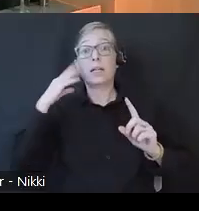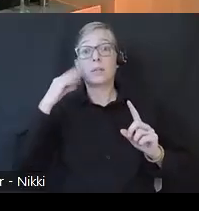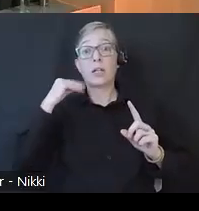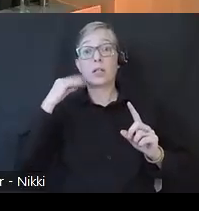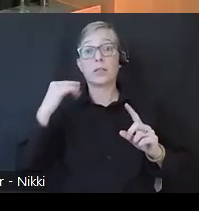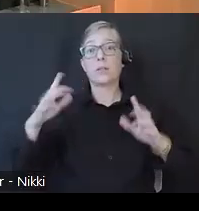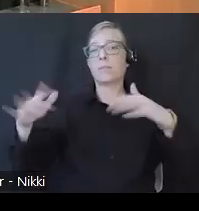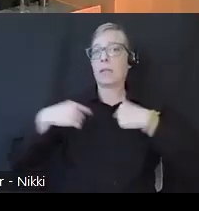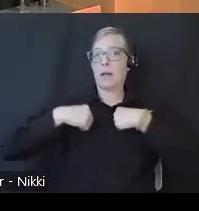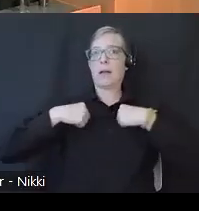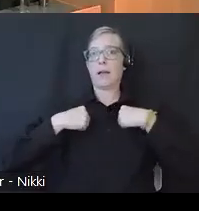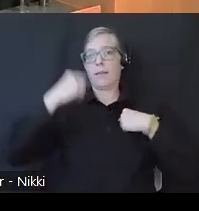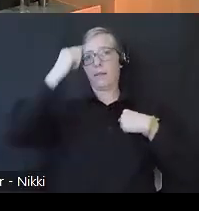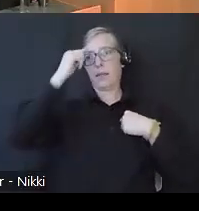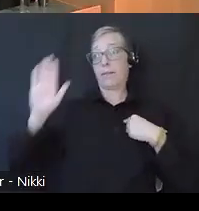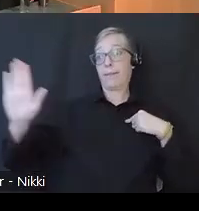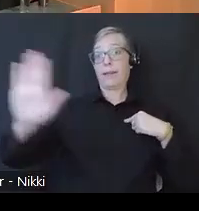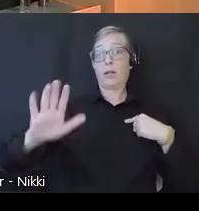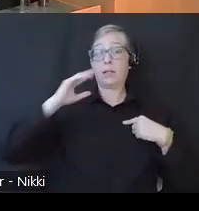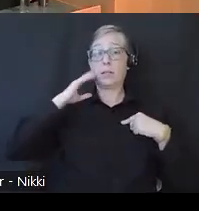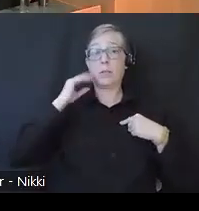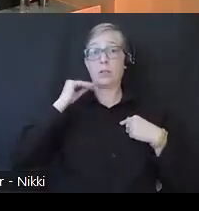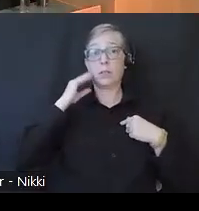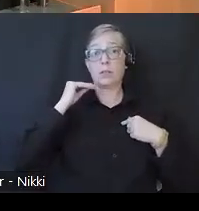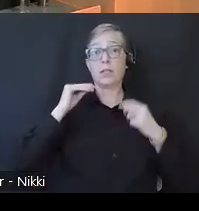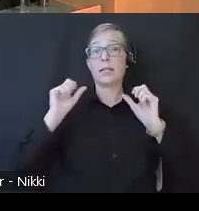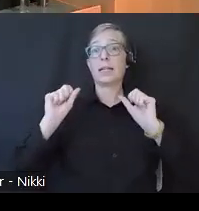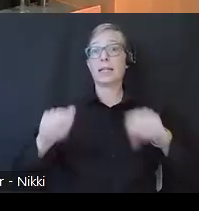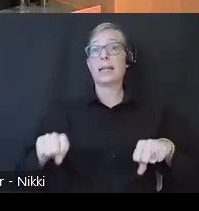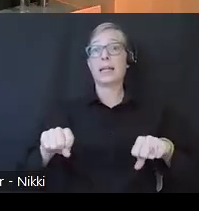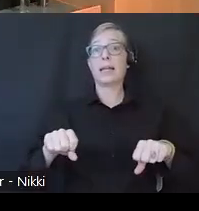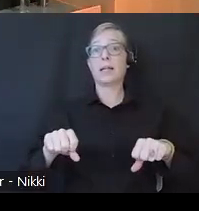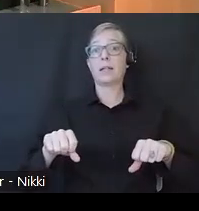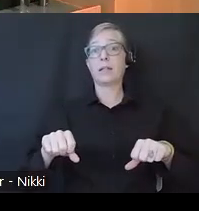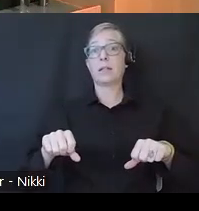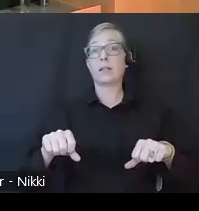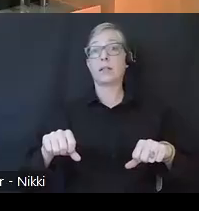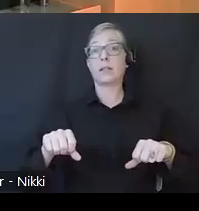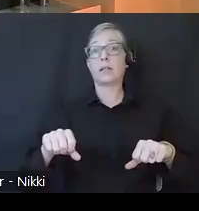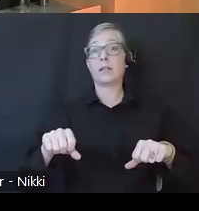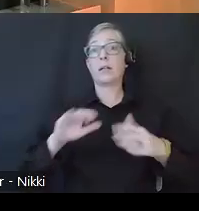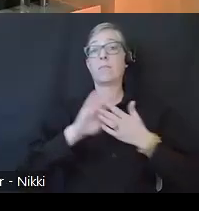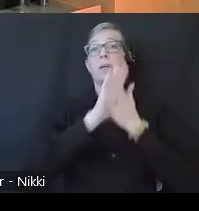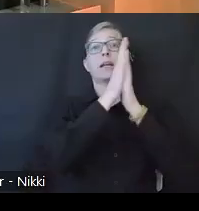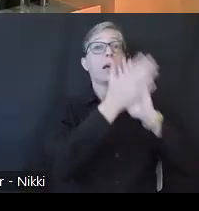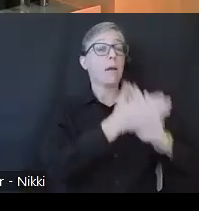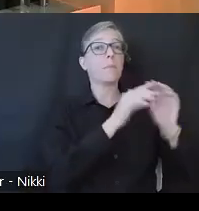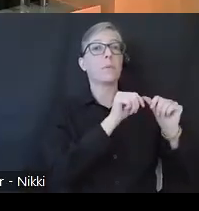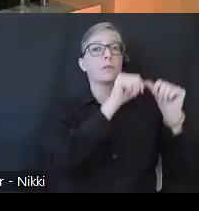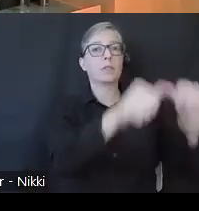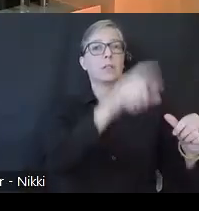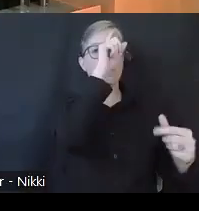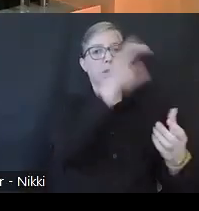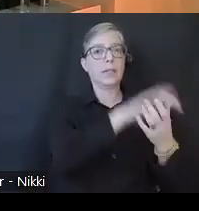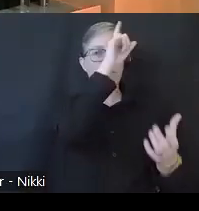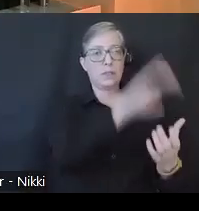I think that those experiences can reflect or end up resulting in these persistent beliefs. But